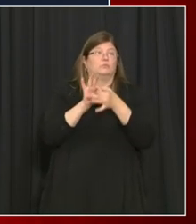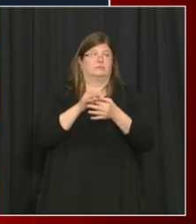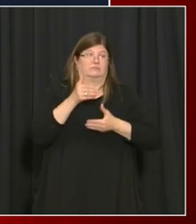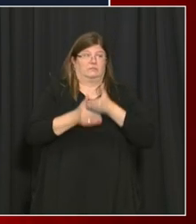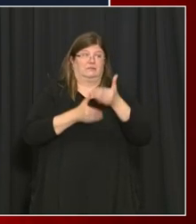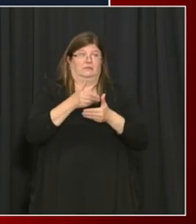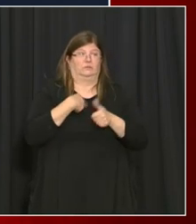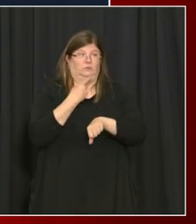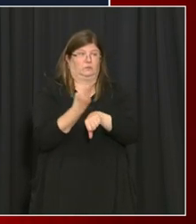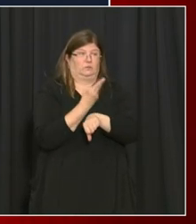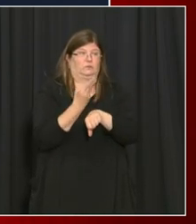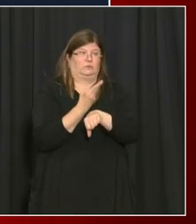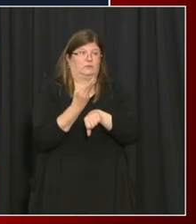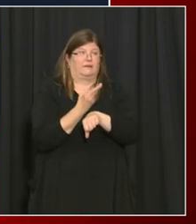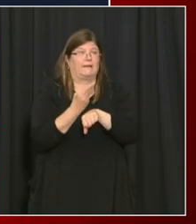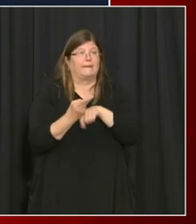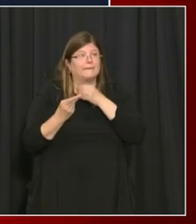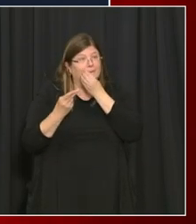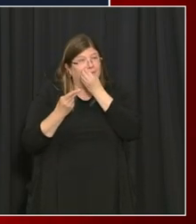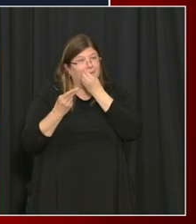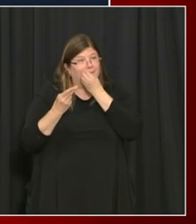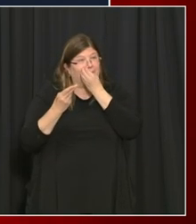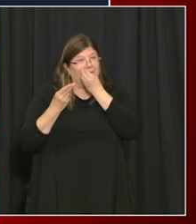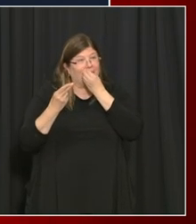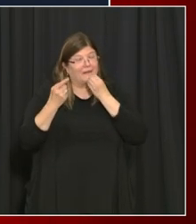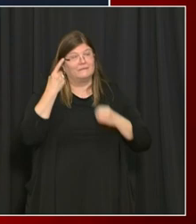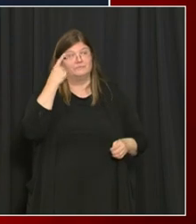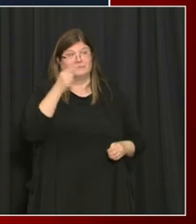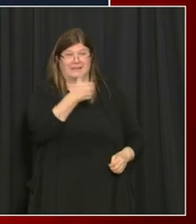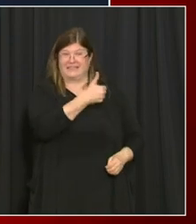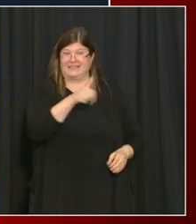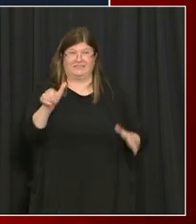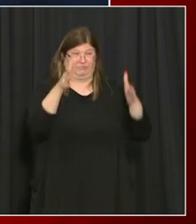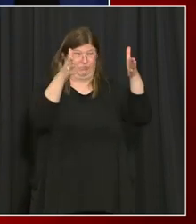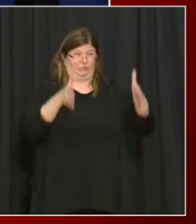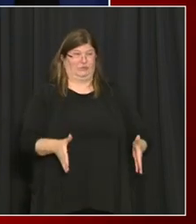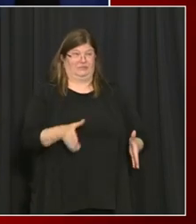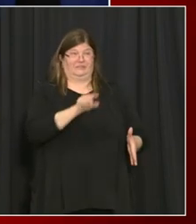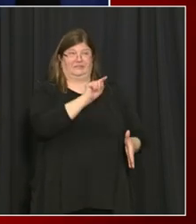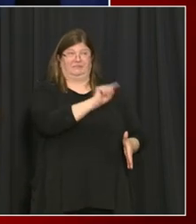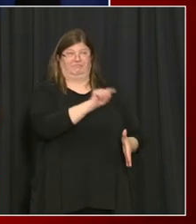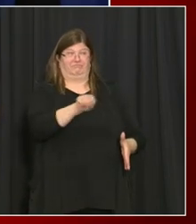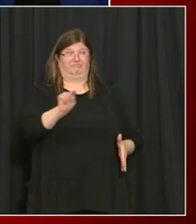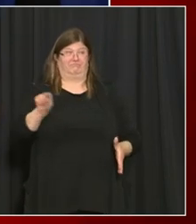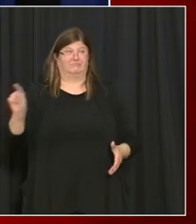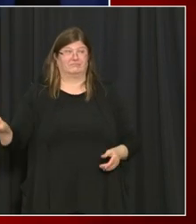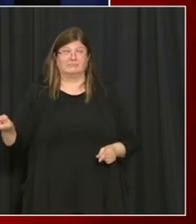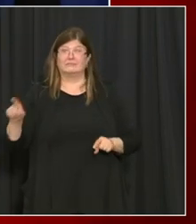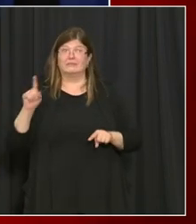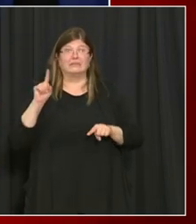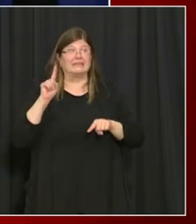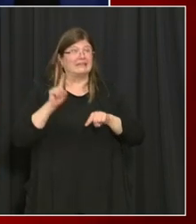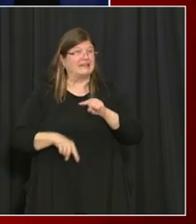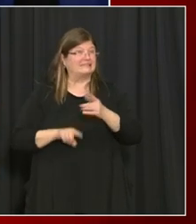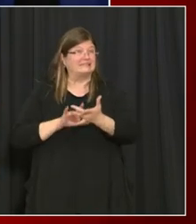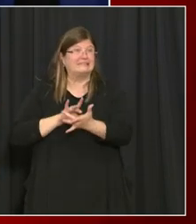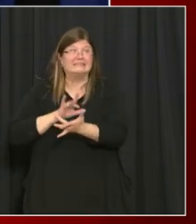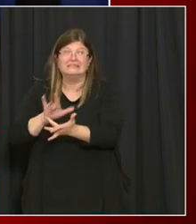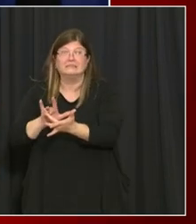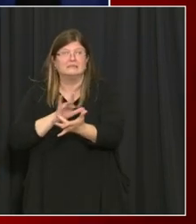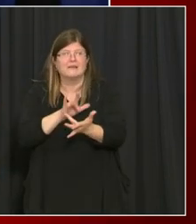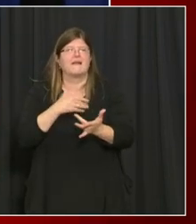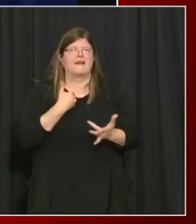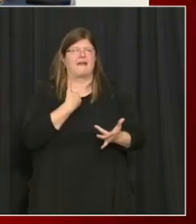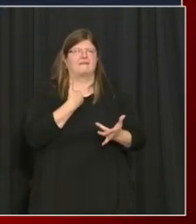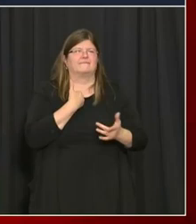use for an individual who we cannot contact. We have a couple of ways